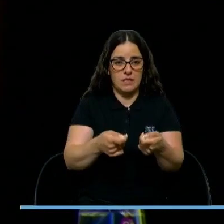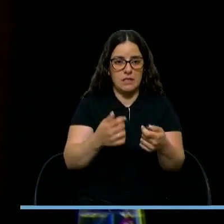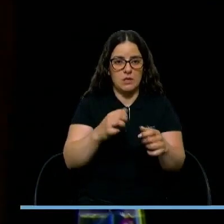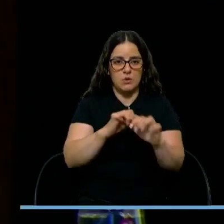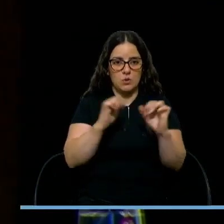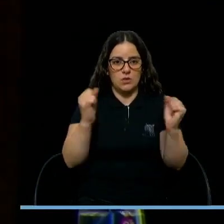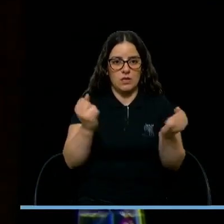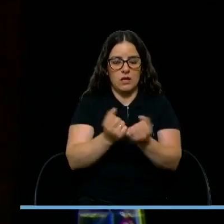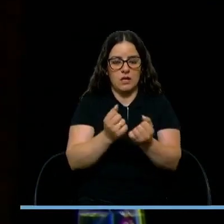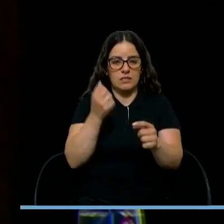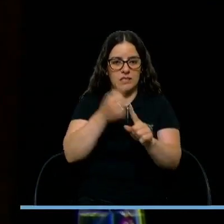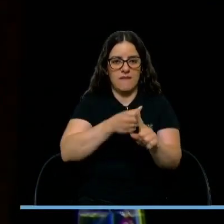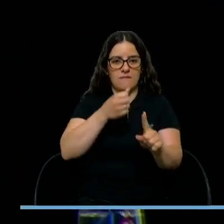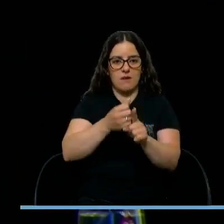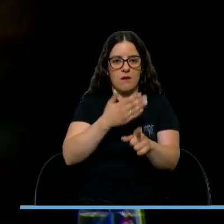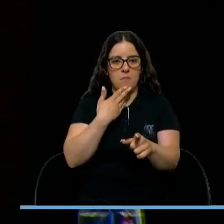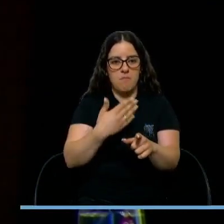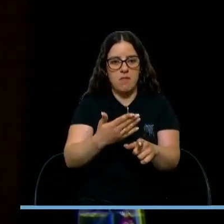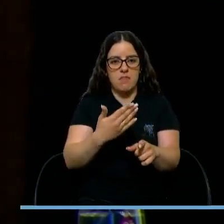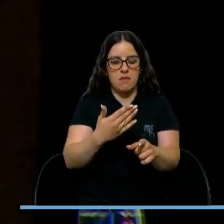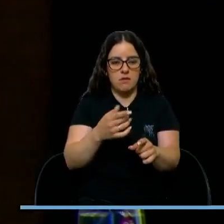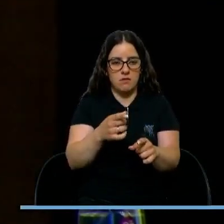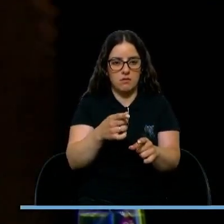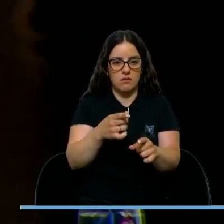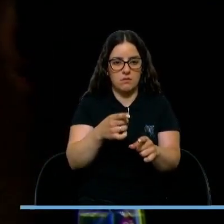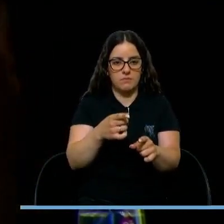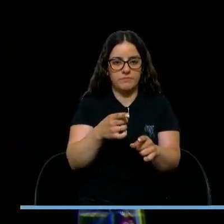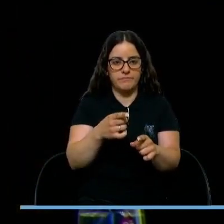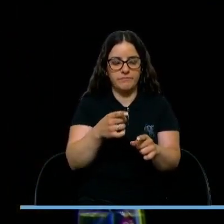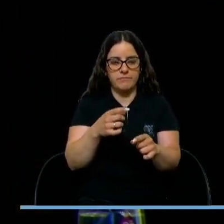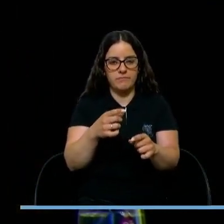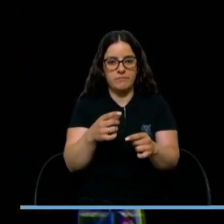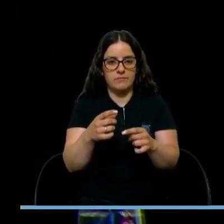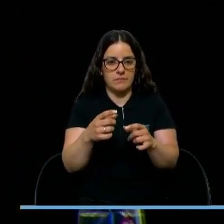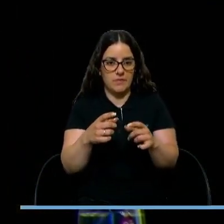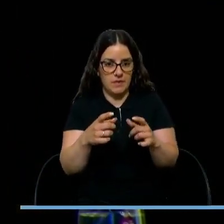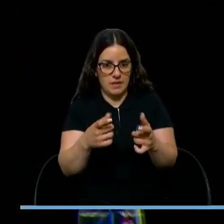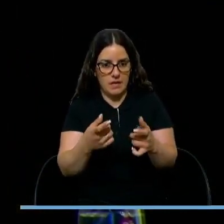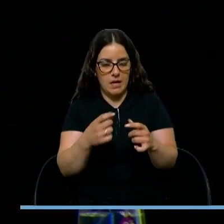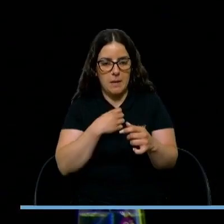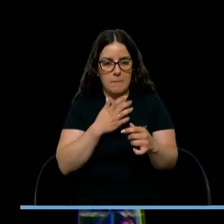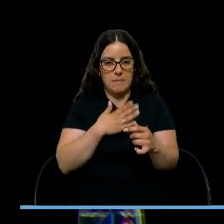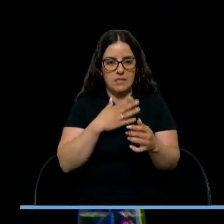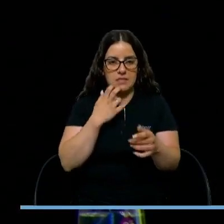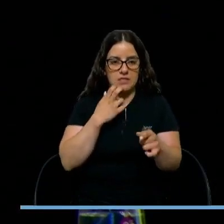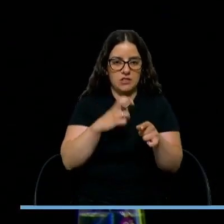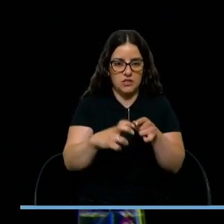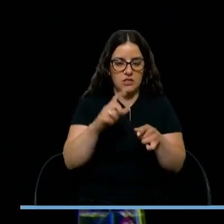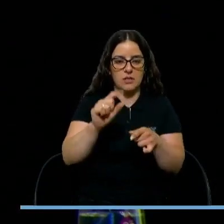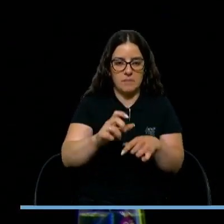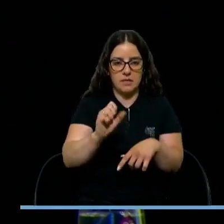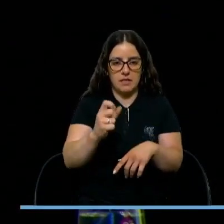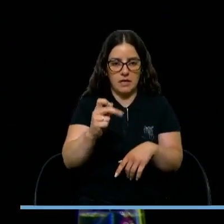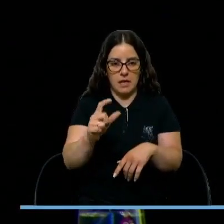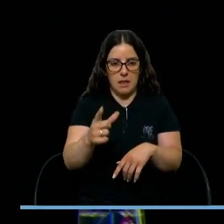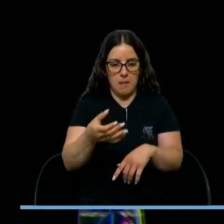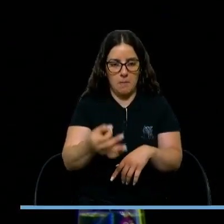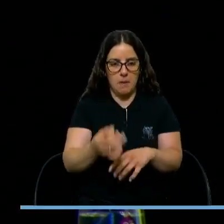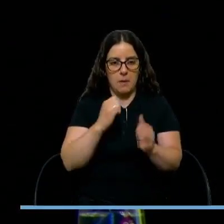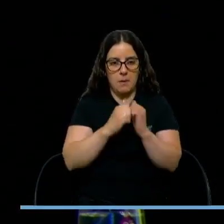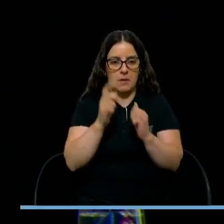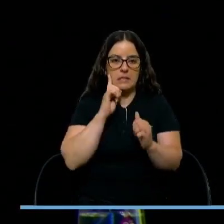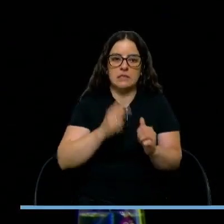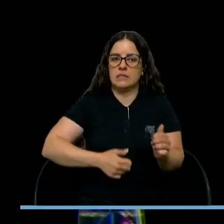It's quite a huge challenge that society faces, and energy companies